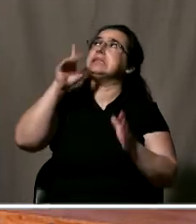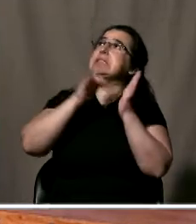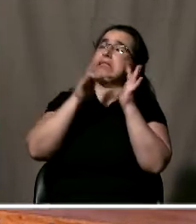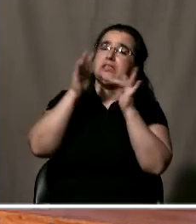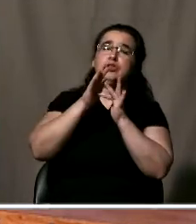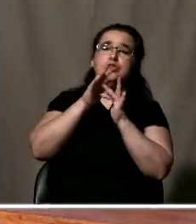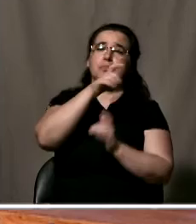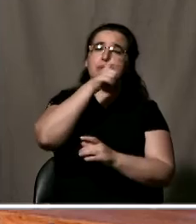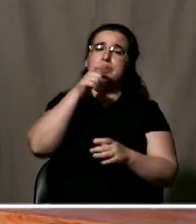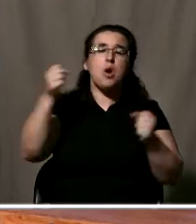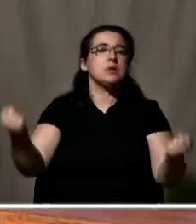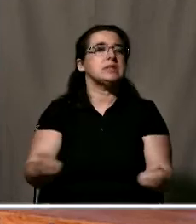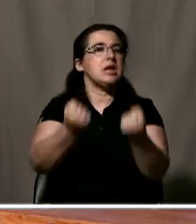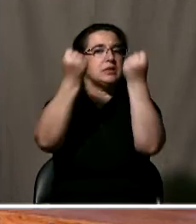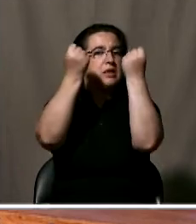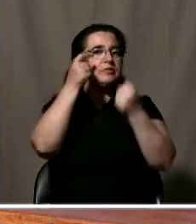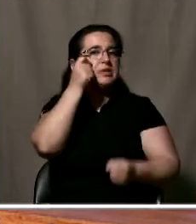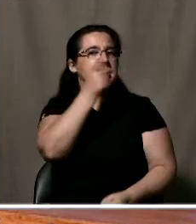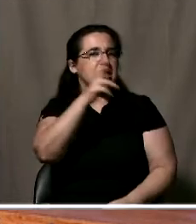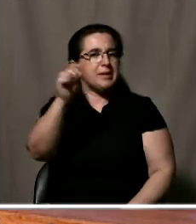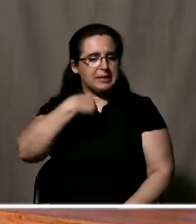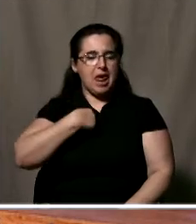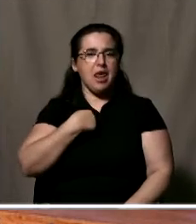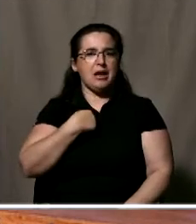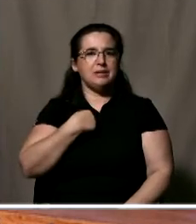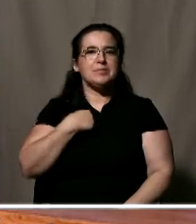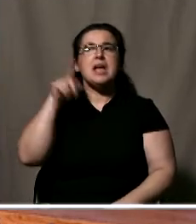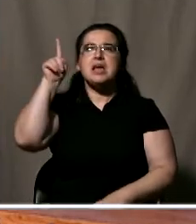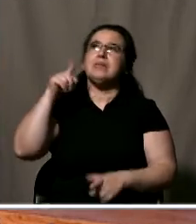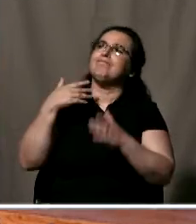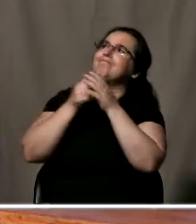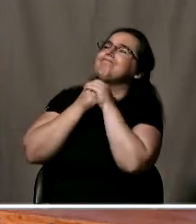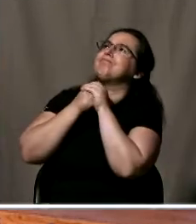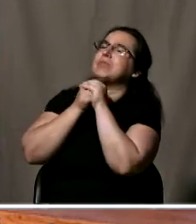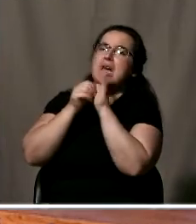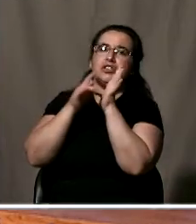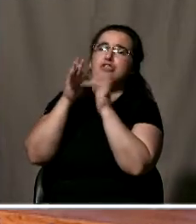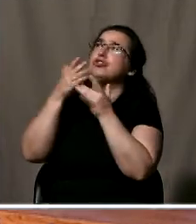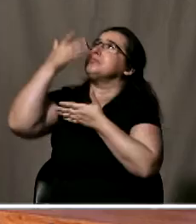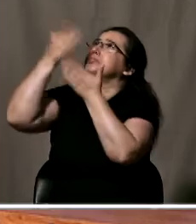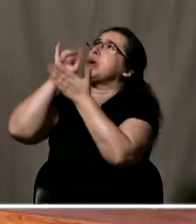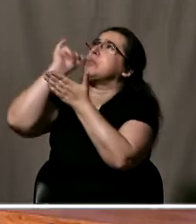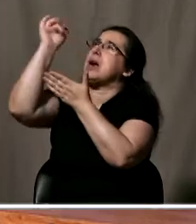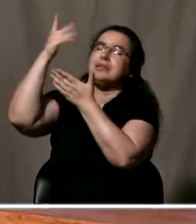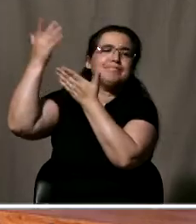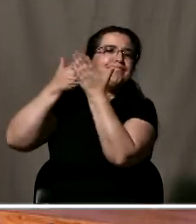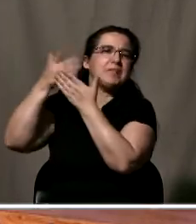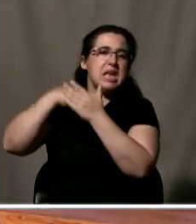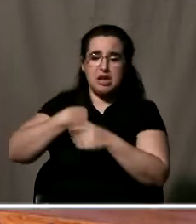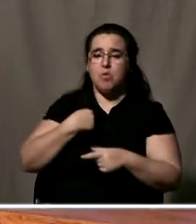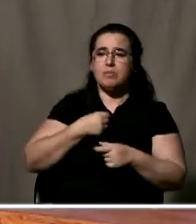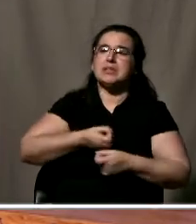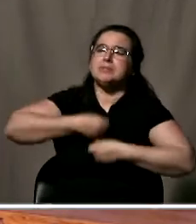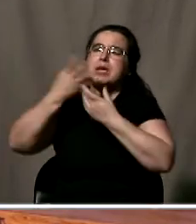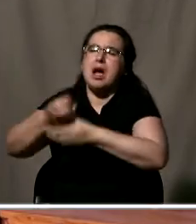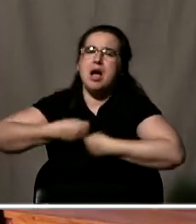de me salvar eternamente. He is my intercessor. Ele é o meu intercessor. I can bring to him everything that troubles my Eu posso heart. Trazer a ele tudo o que me